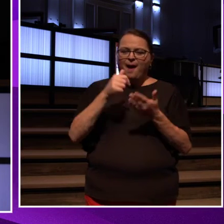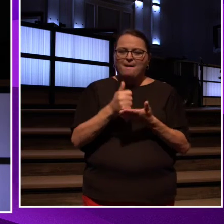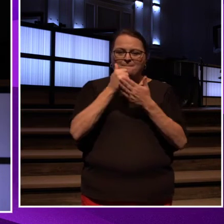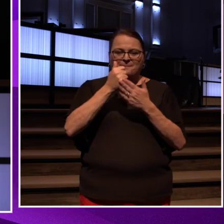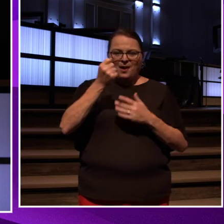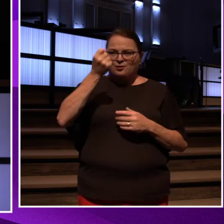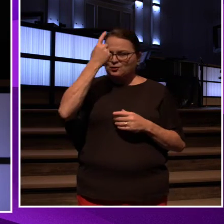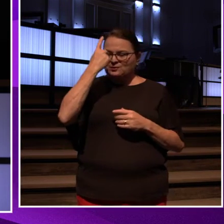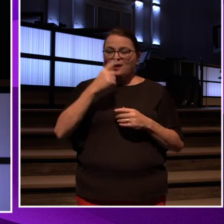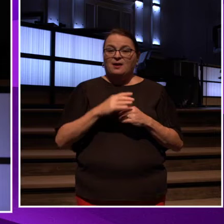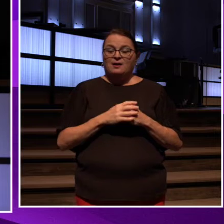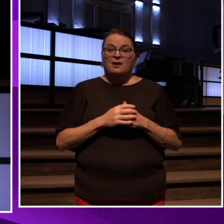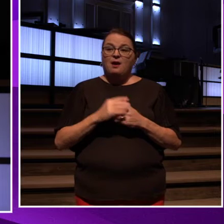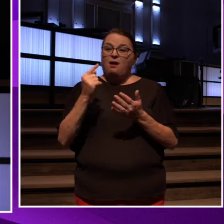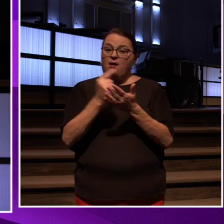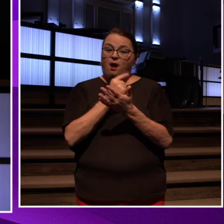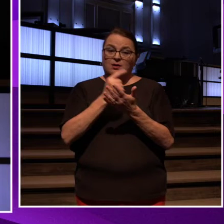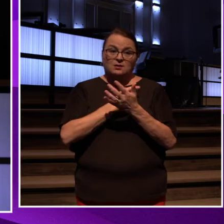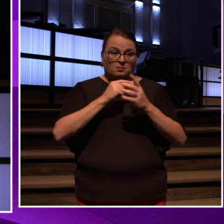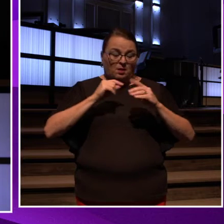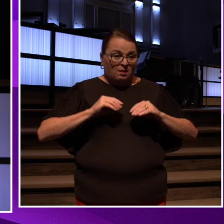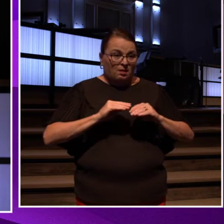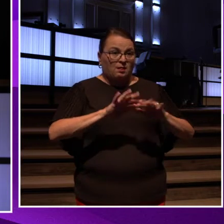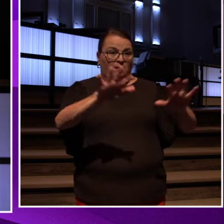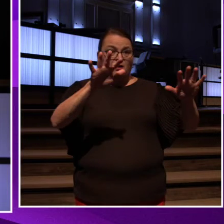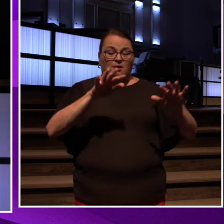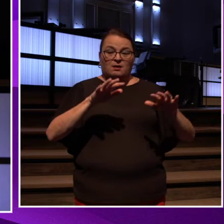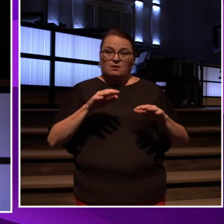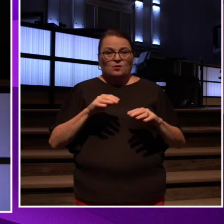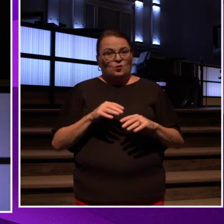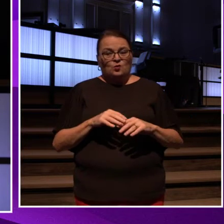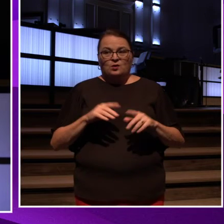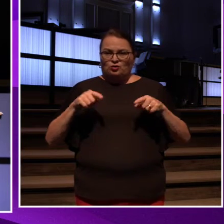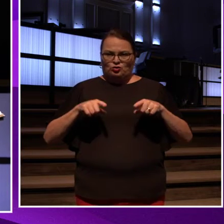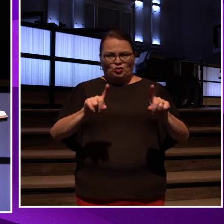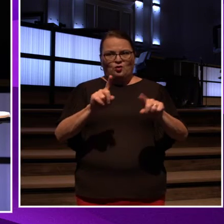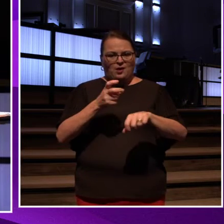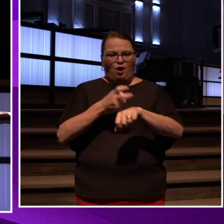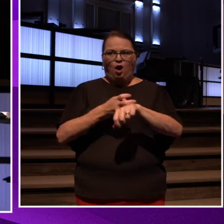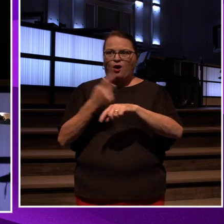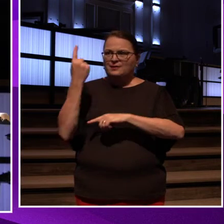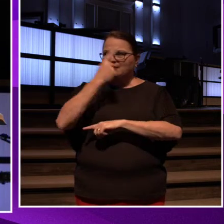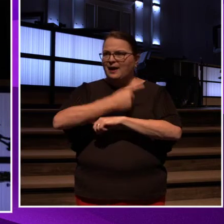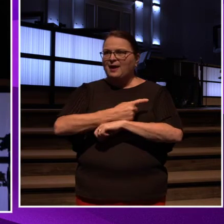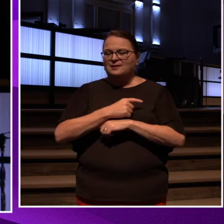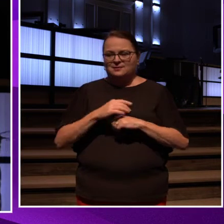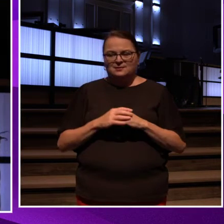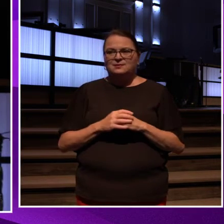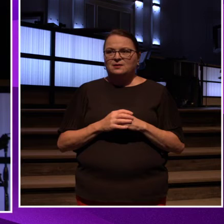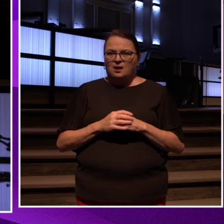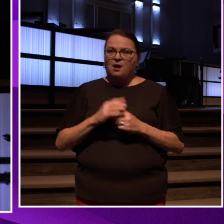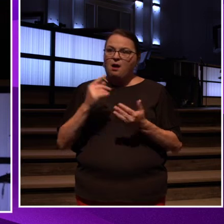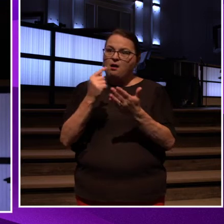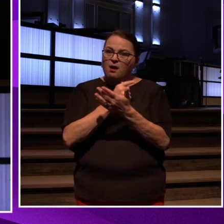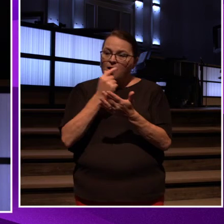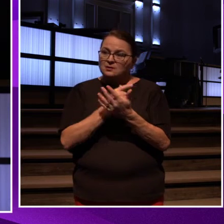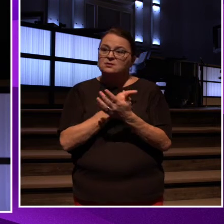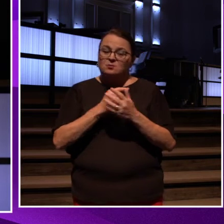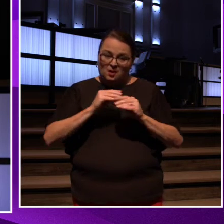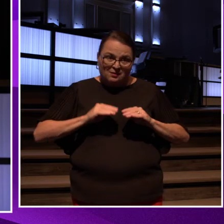the furtherance of the gospel advancing during difficult days. The furtherance of the gospel